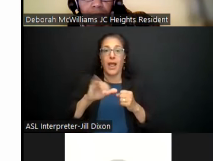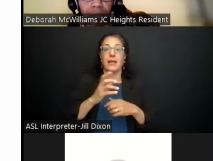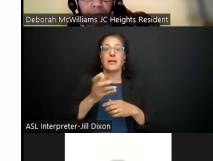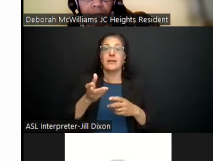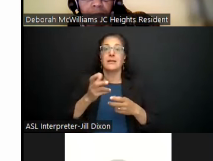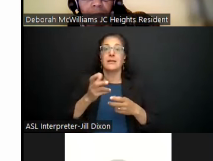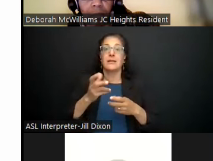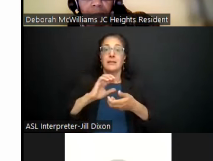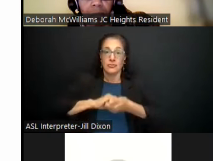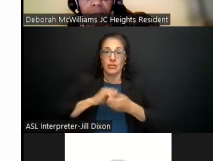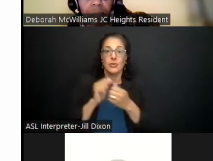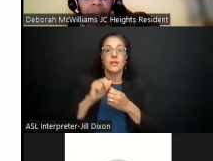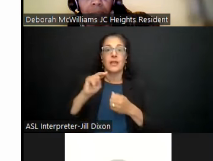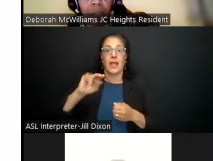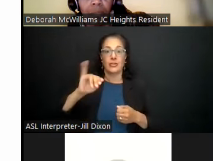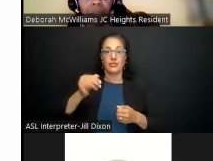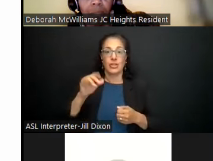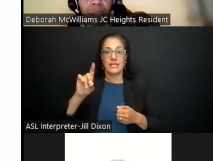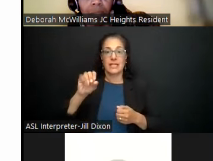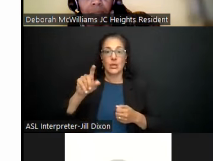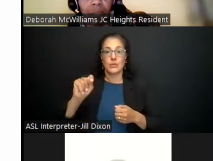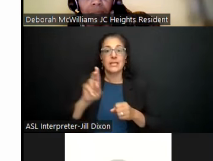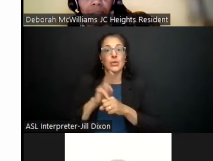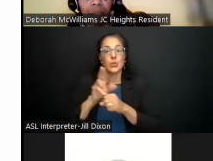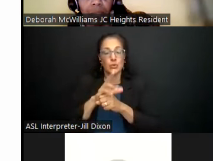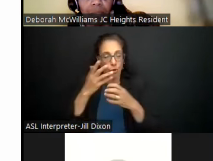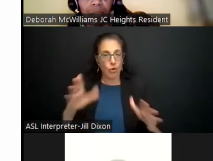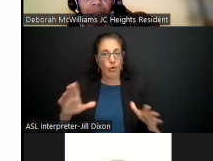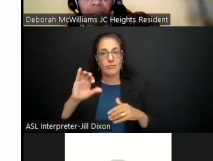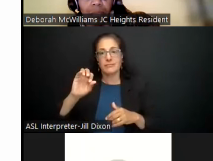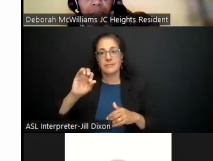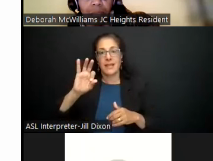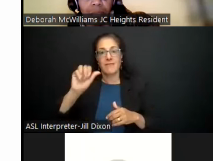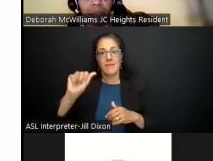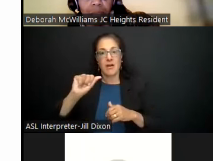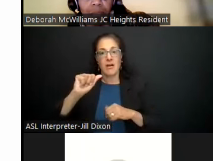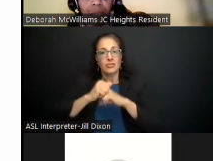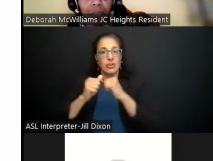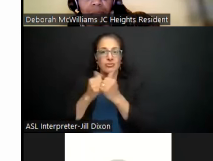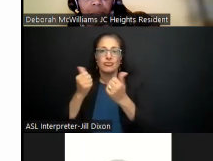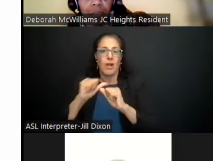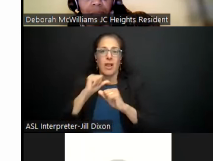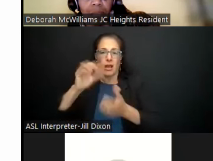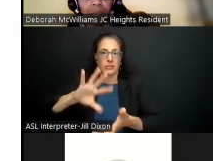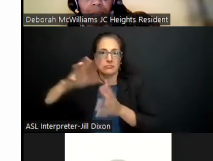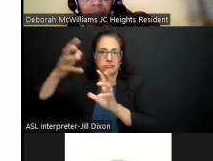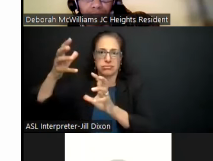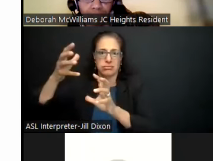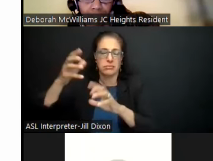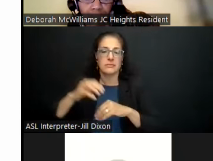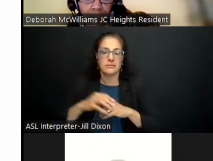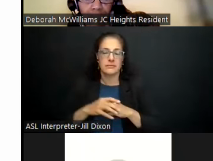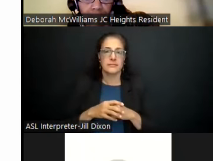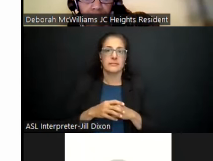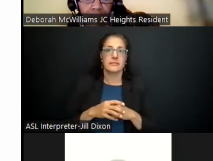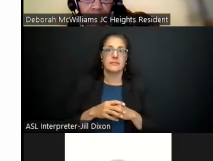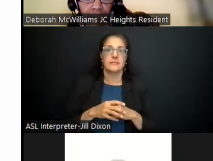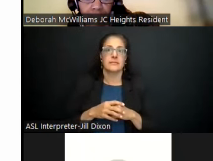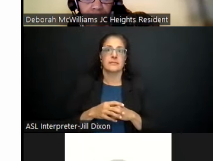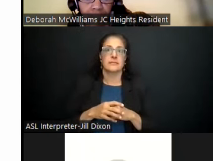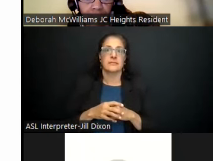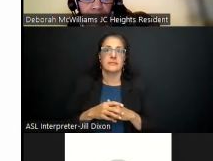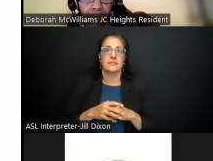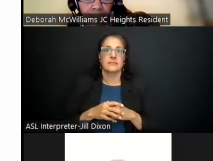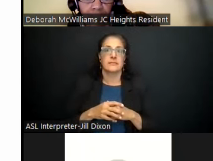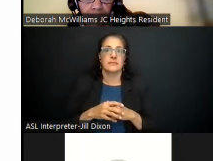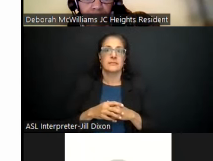NJDOT, using our existing infrastructure and disrupting it as little as possible. And then for the